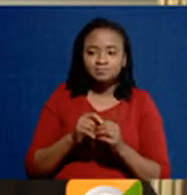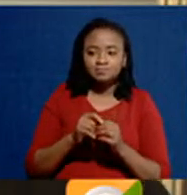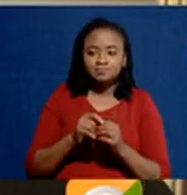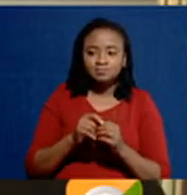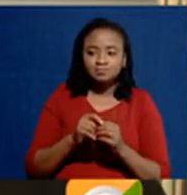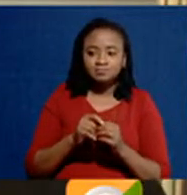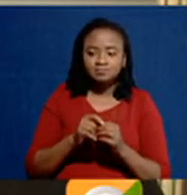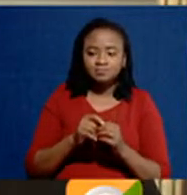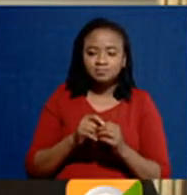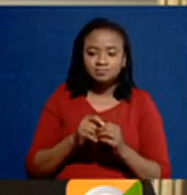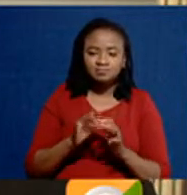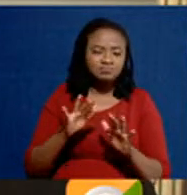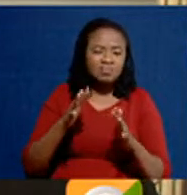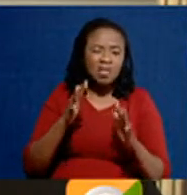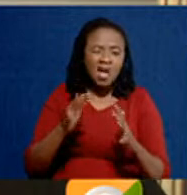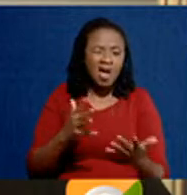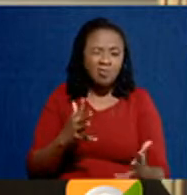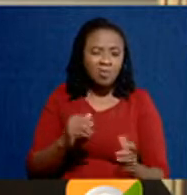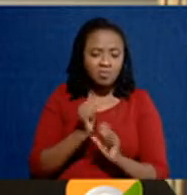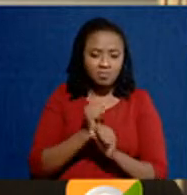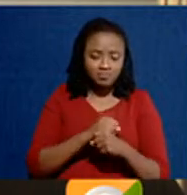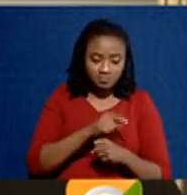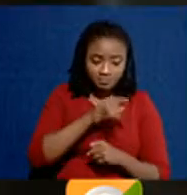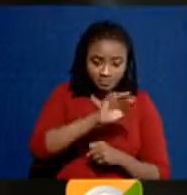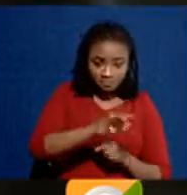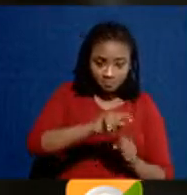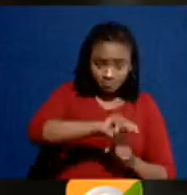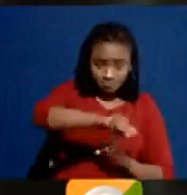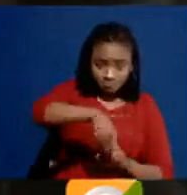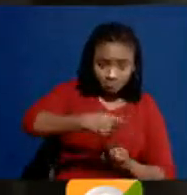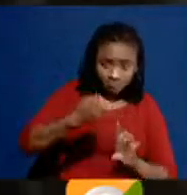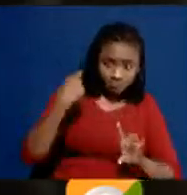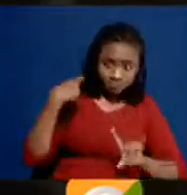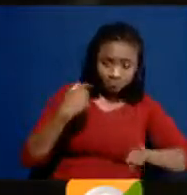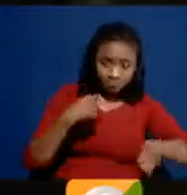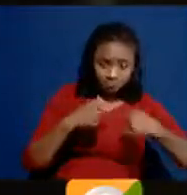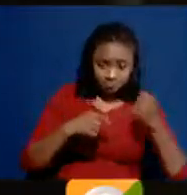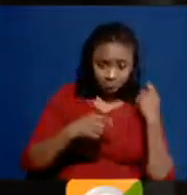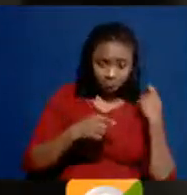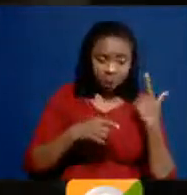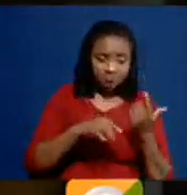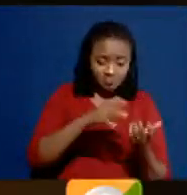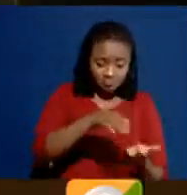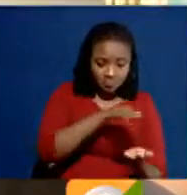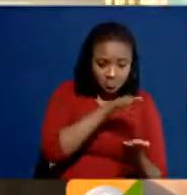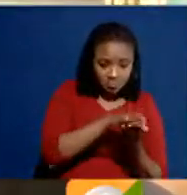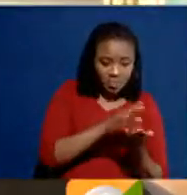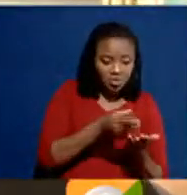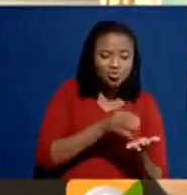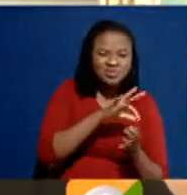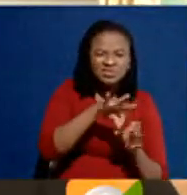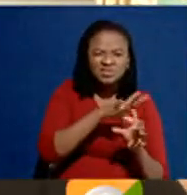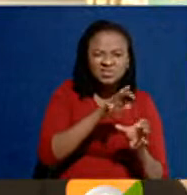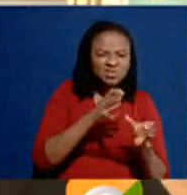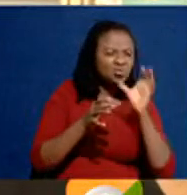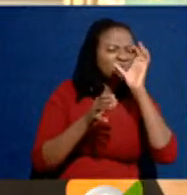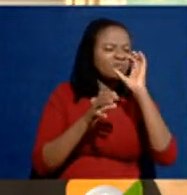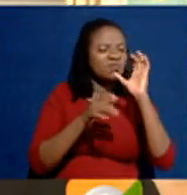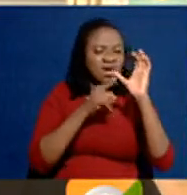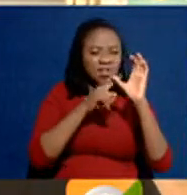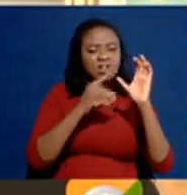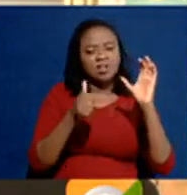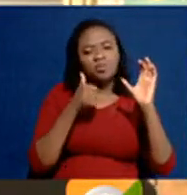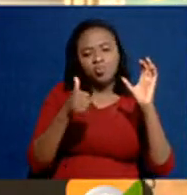which is made by fermentation of the tea extracts. You see, tea itself has a lot of health benefits. It has